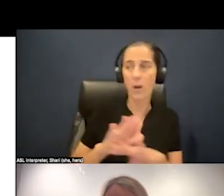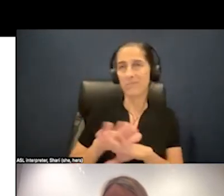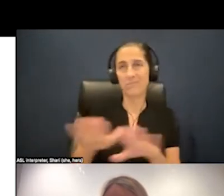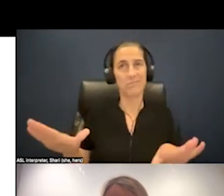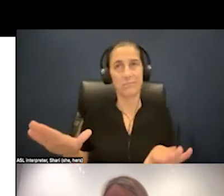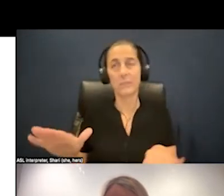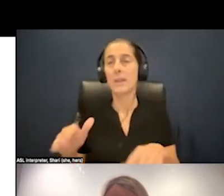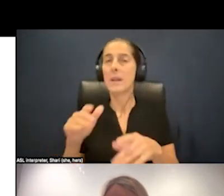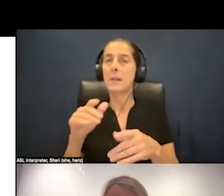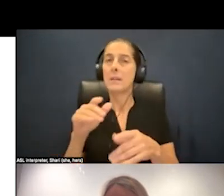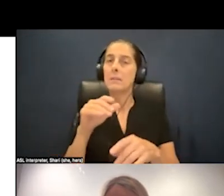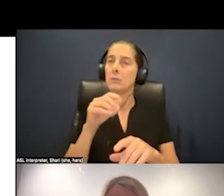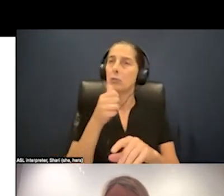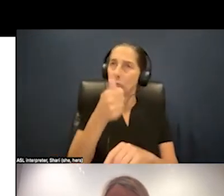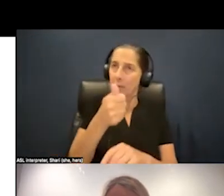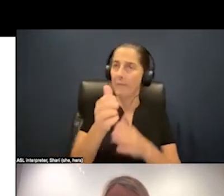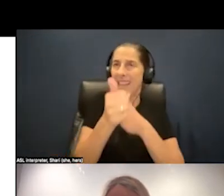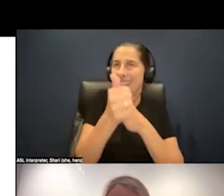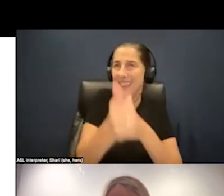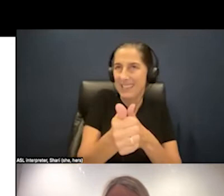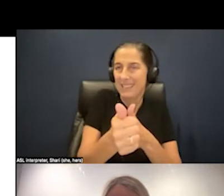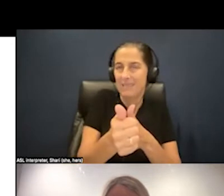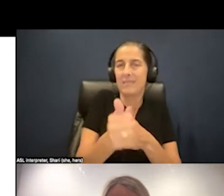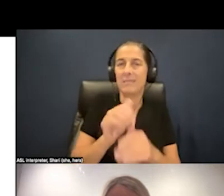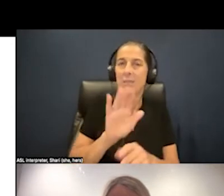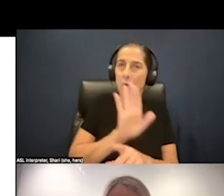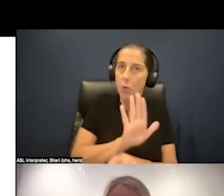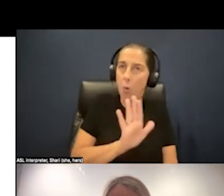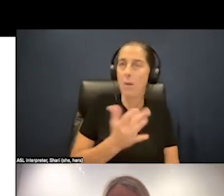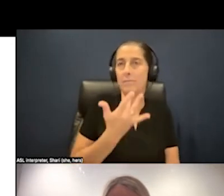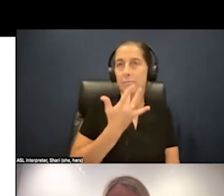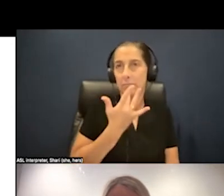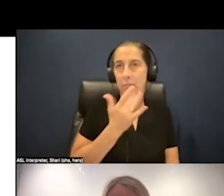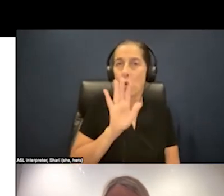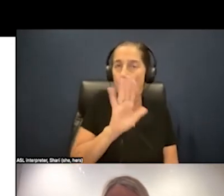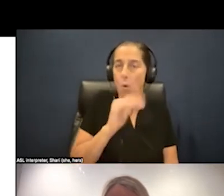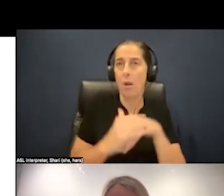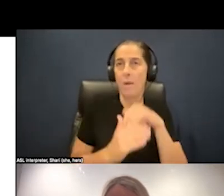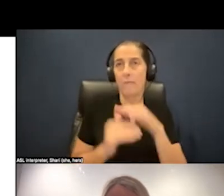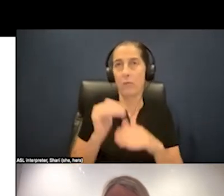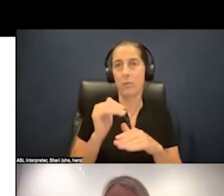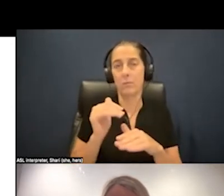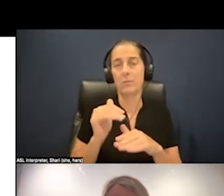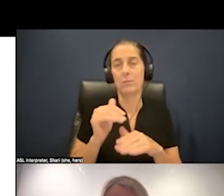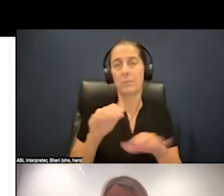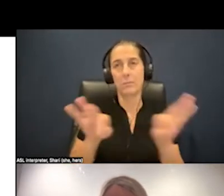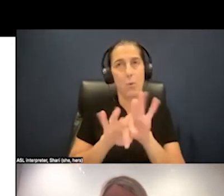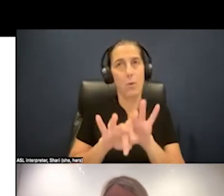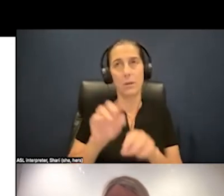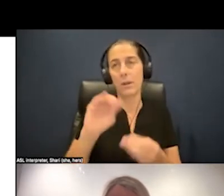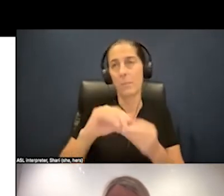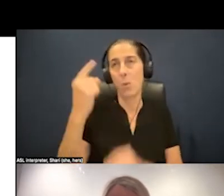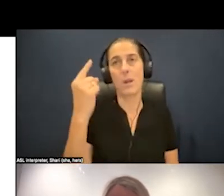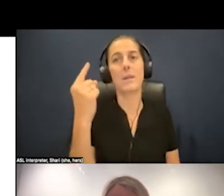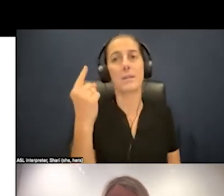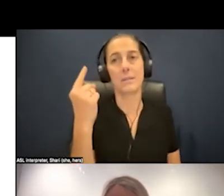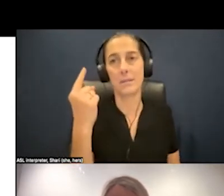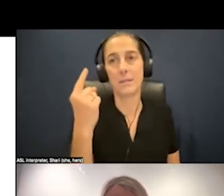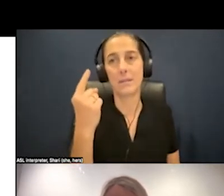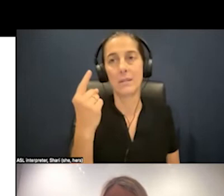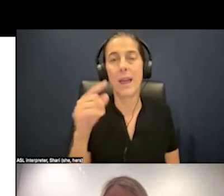that clinician. Your needs as a person come first. And that's really kind of